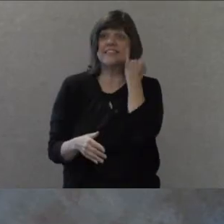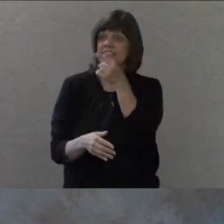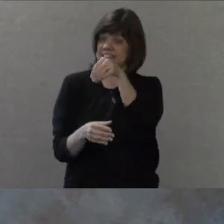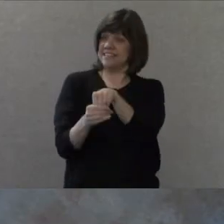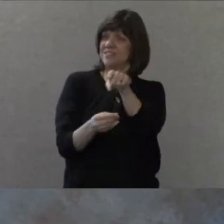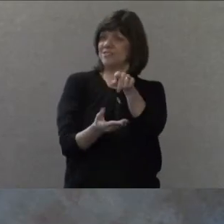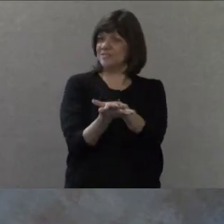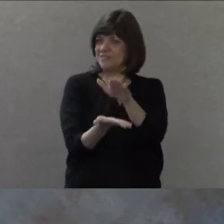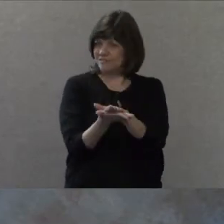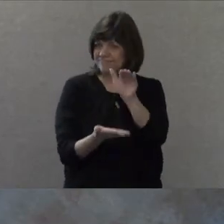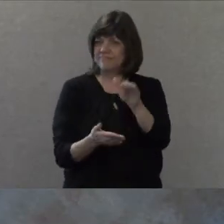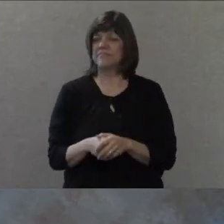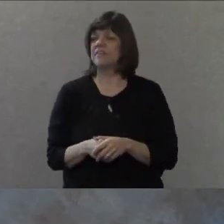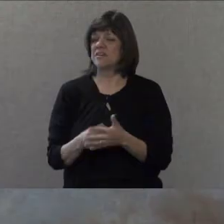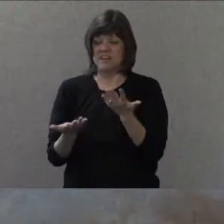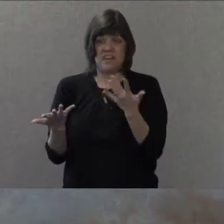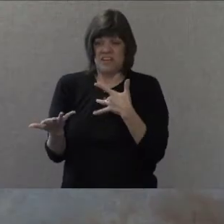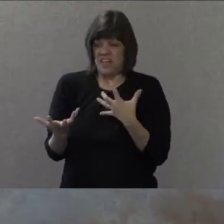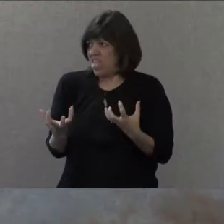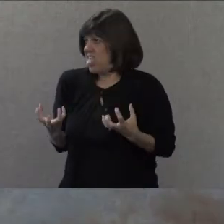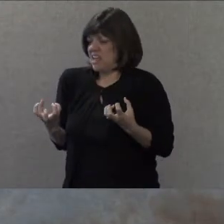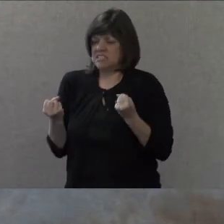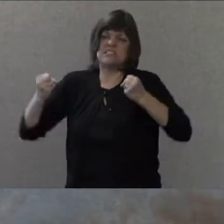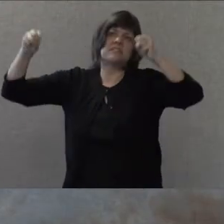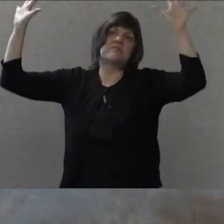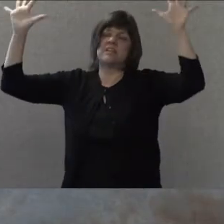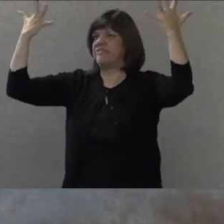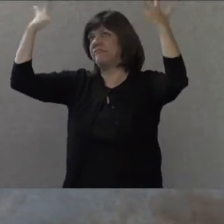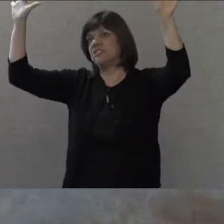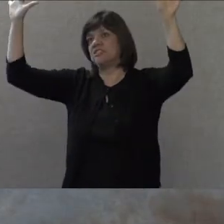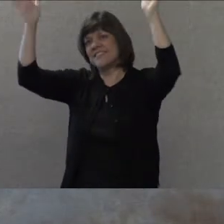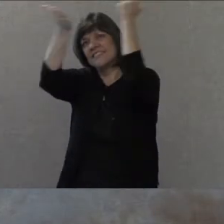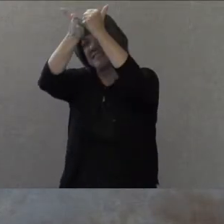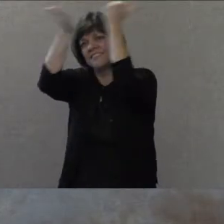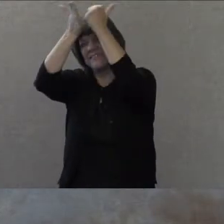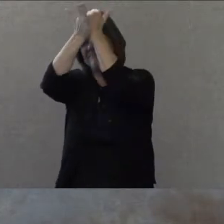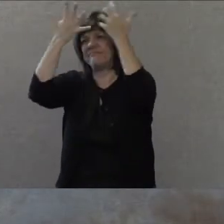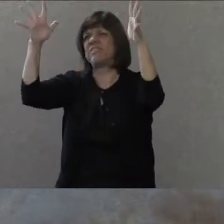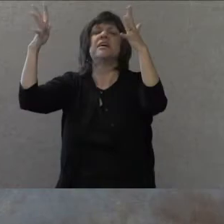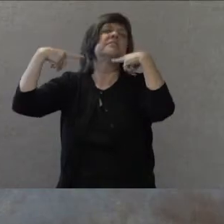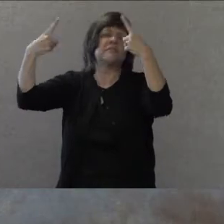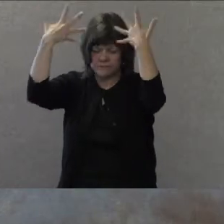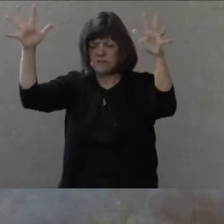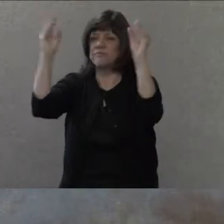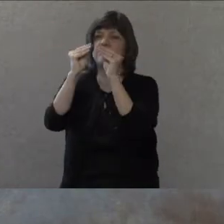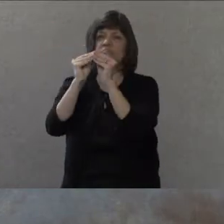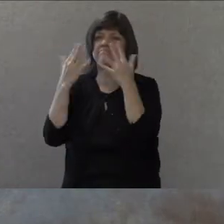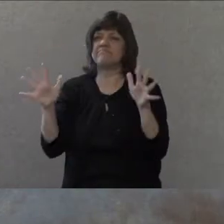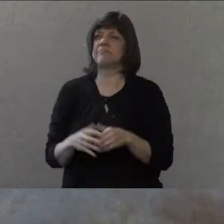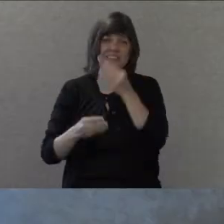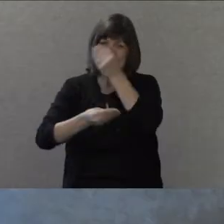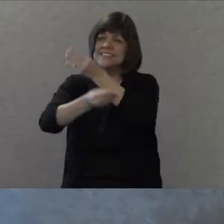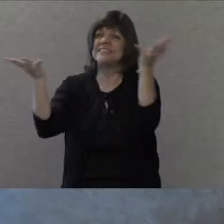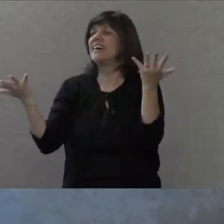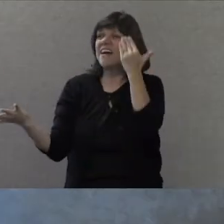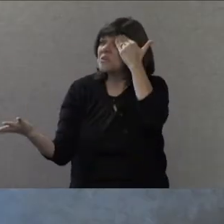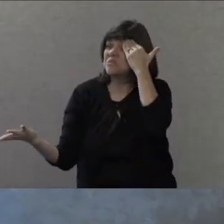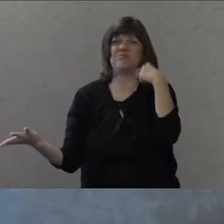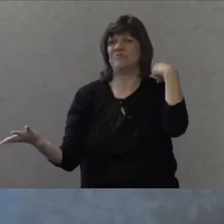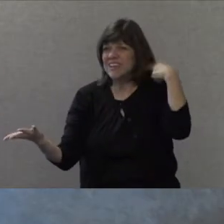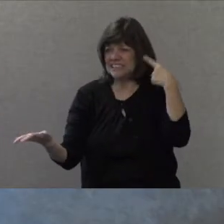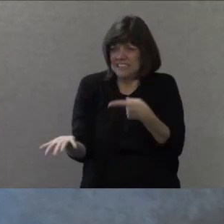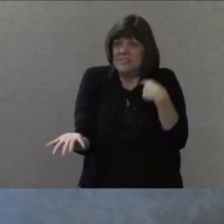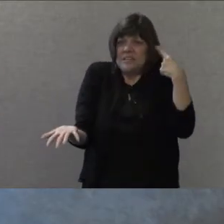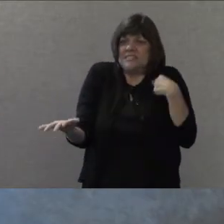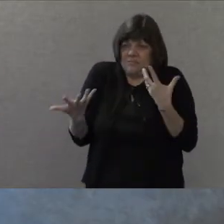Your teachers if you're in school. Put my hand up and say no more. Tell them, man, look,